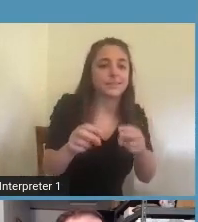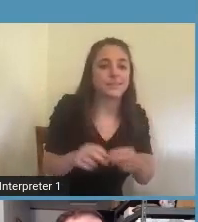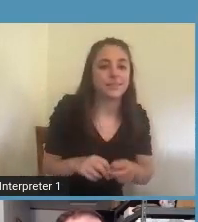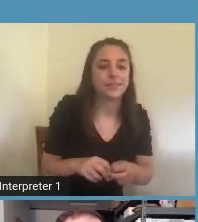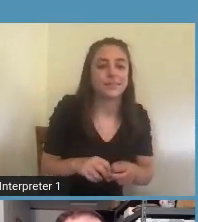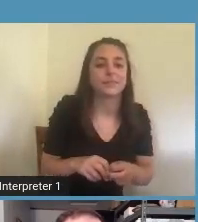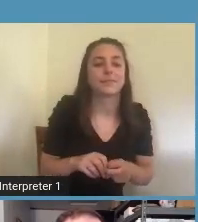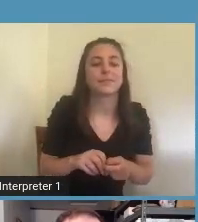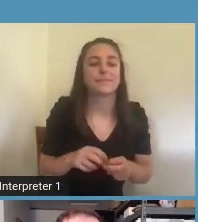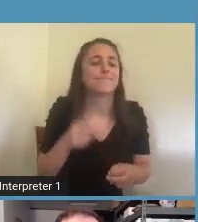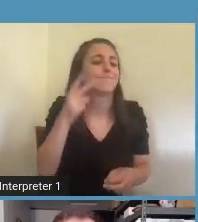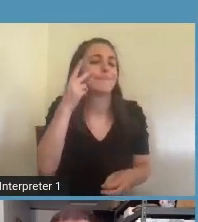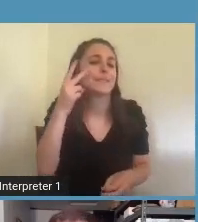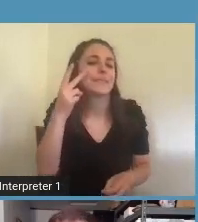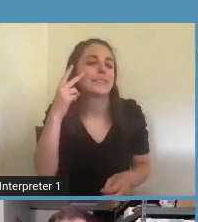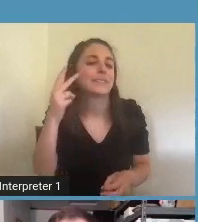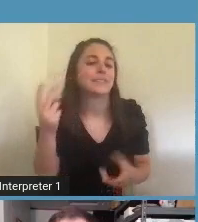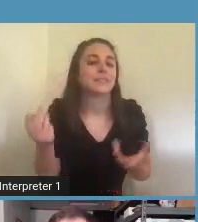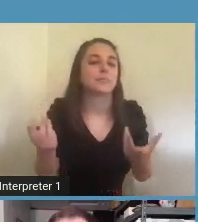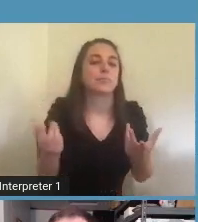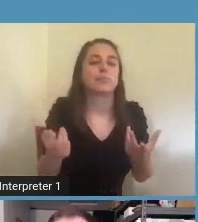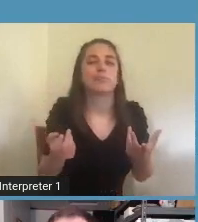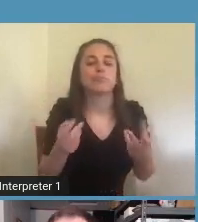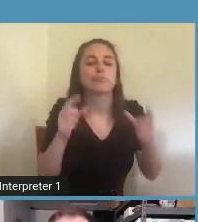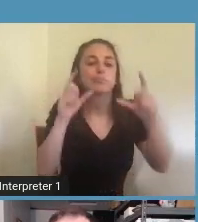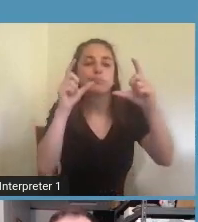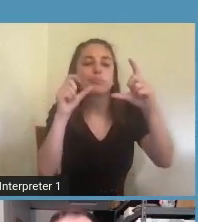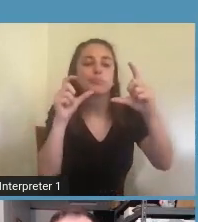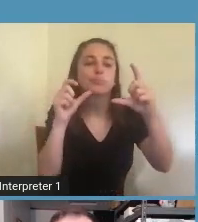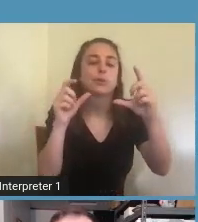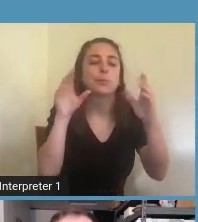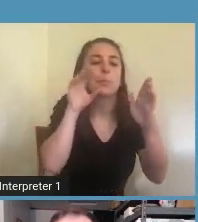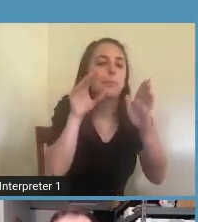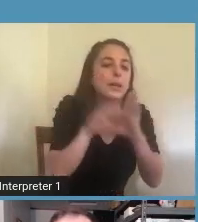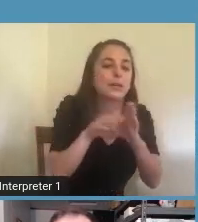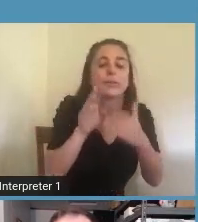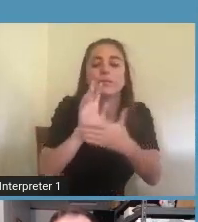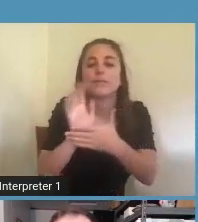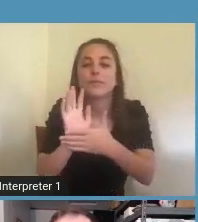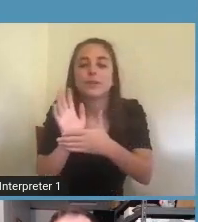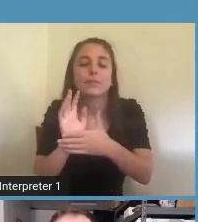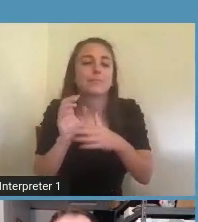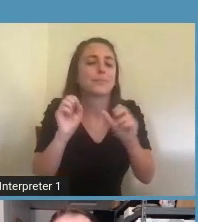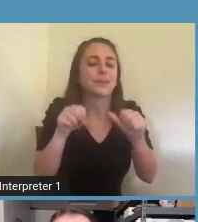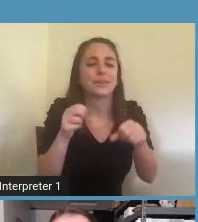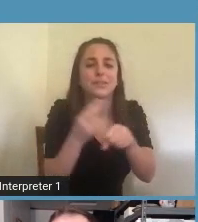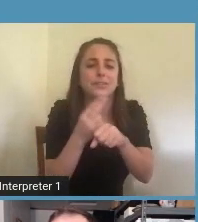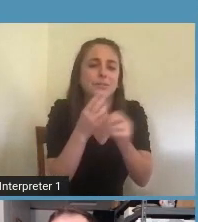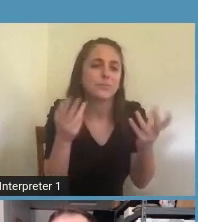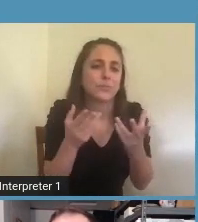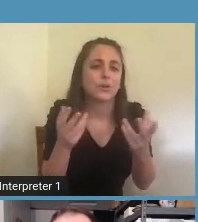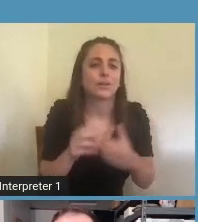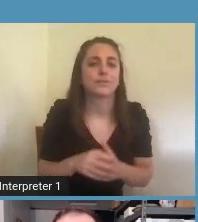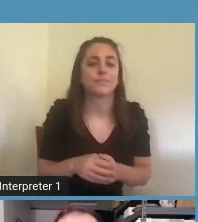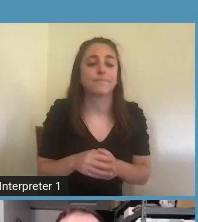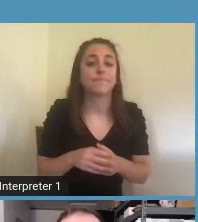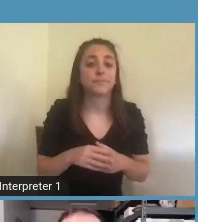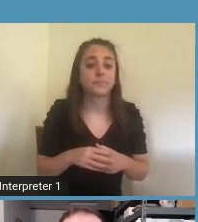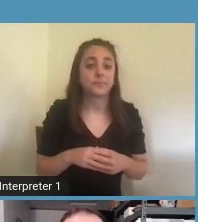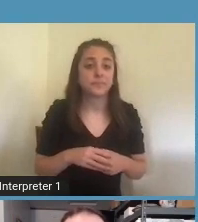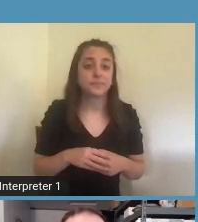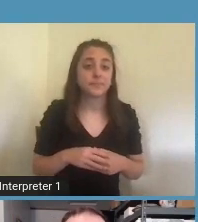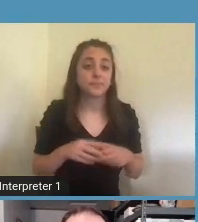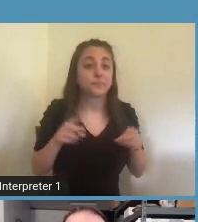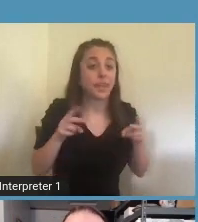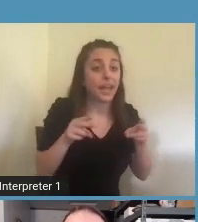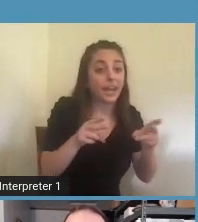like fishing. You see what you got. Here's our king saw getting a conservation treatment. Okay, so